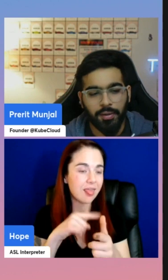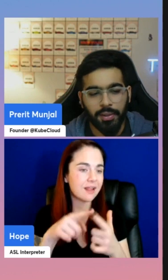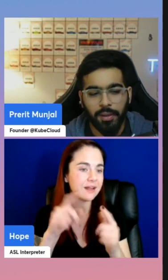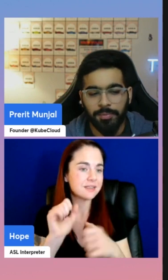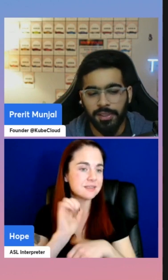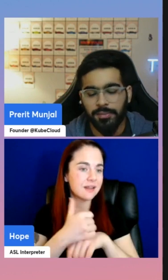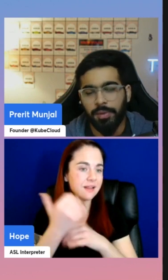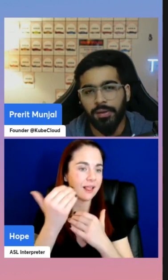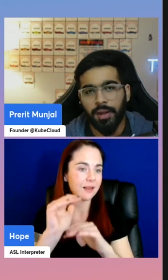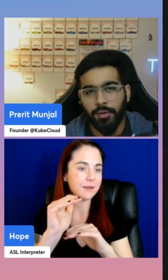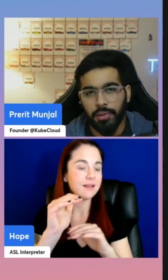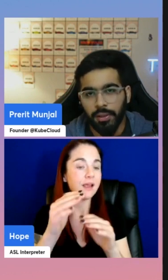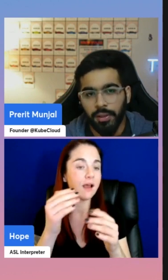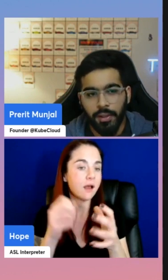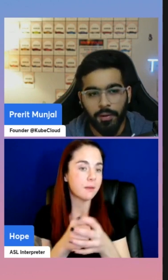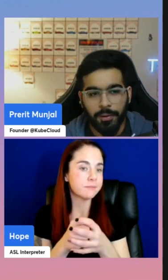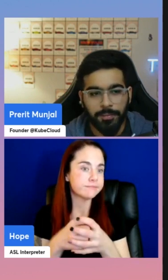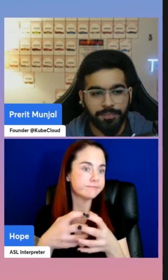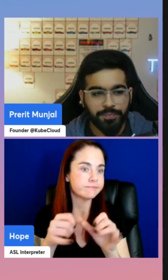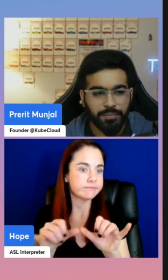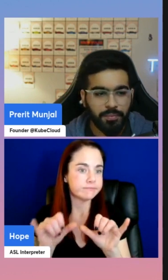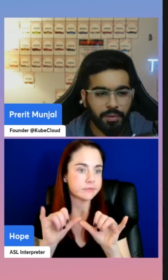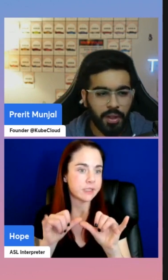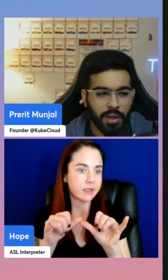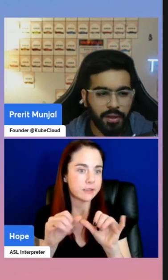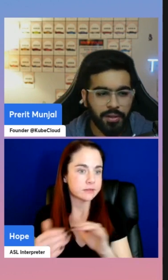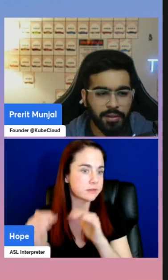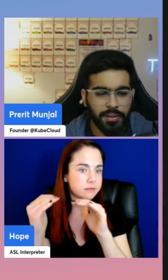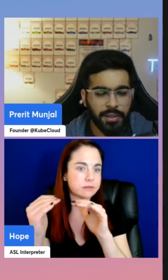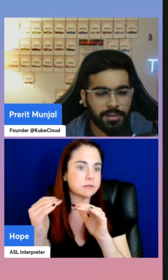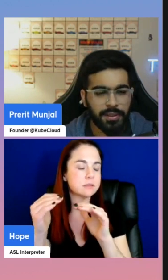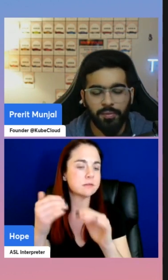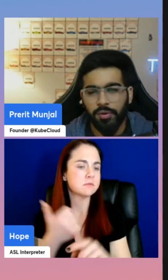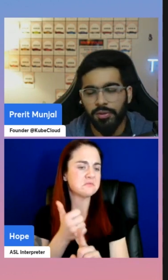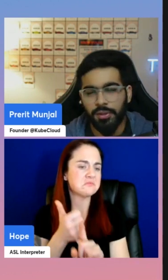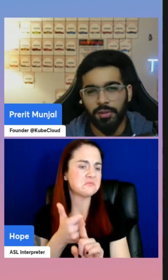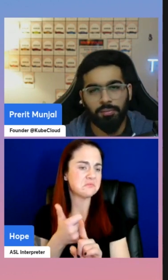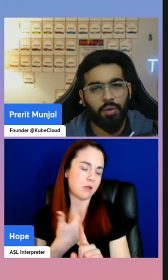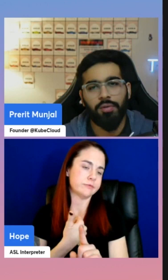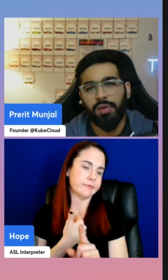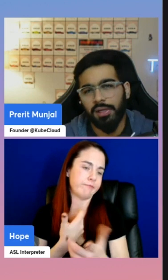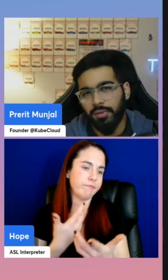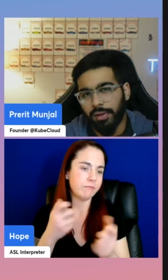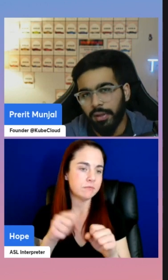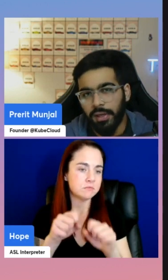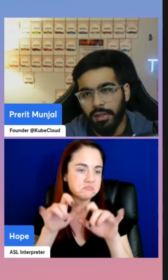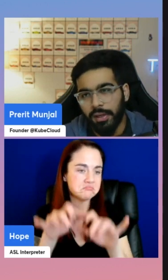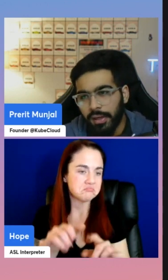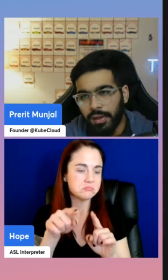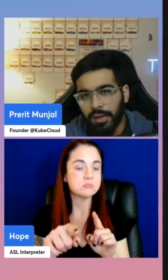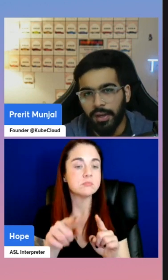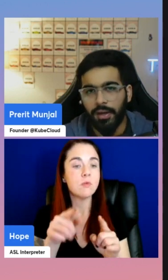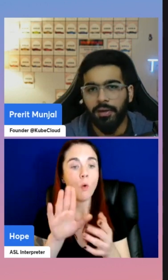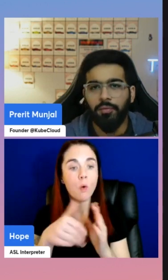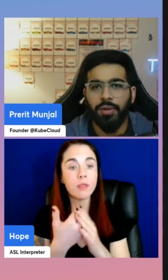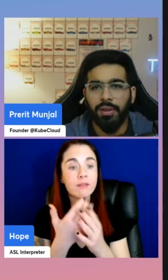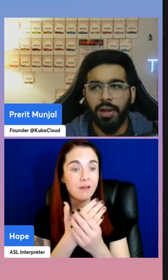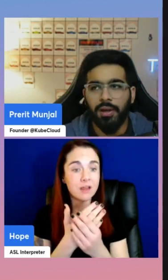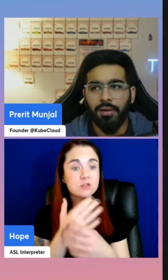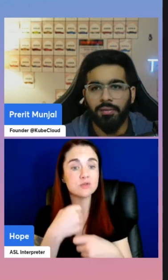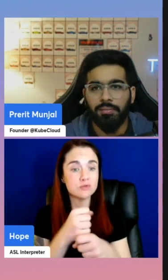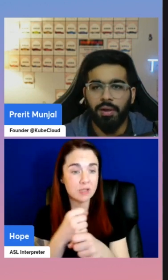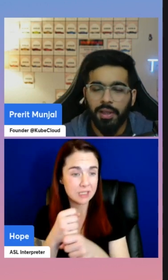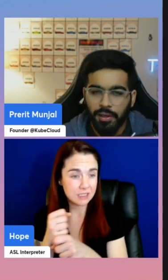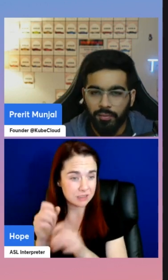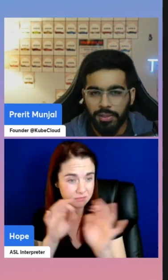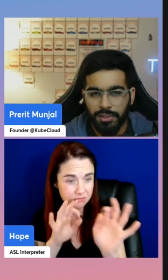and the upsize meant that only. Okay, and the next thing was all files were getting created, and we